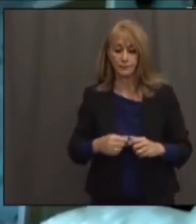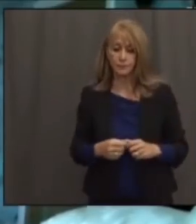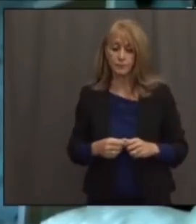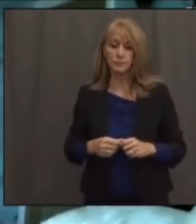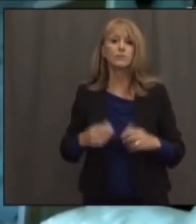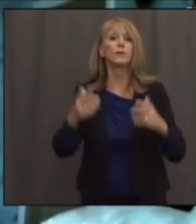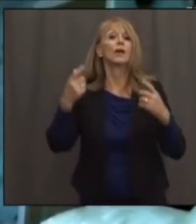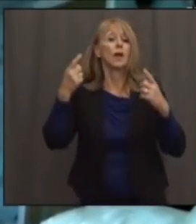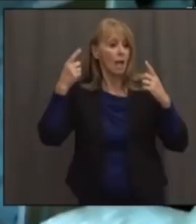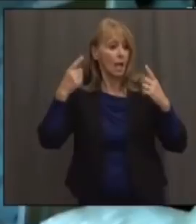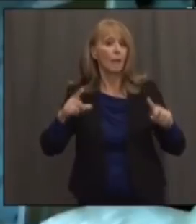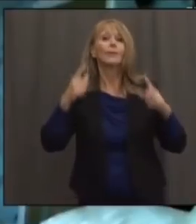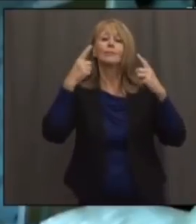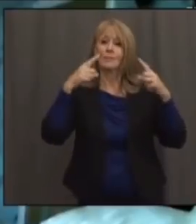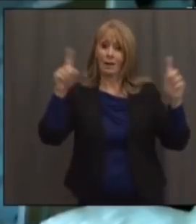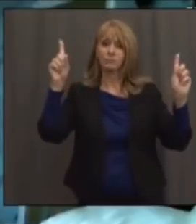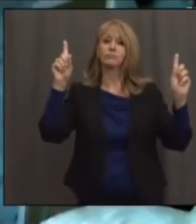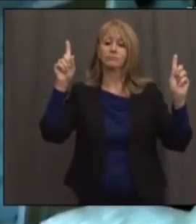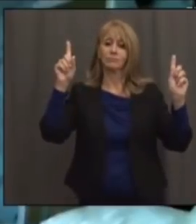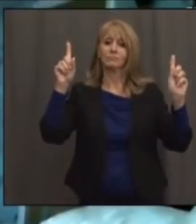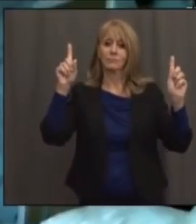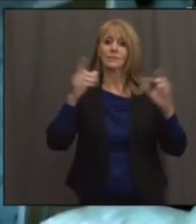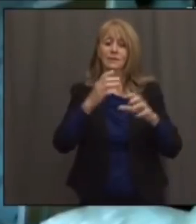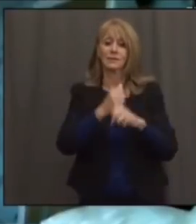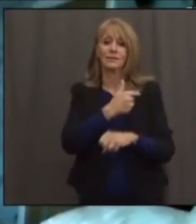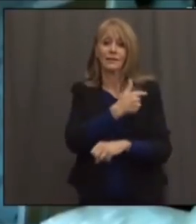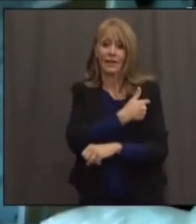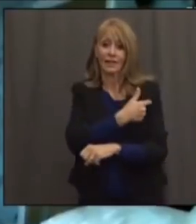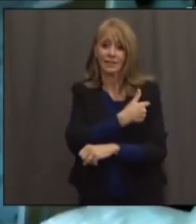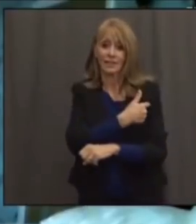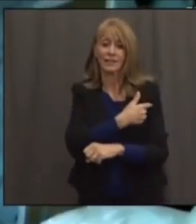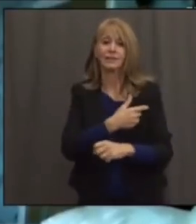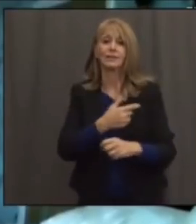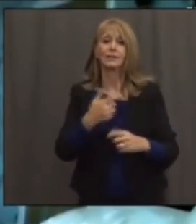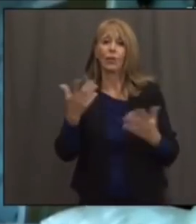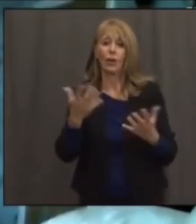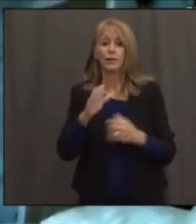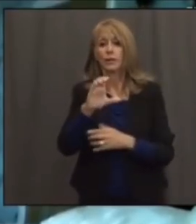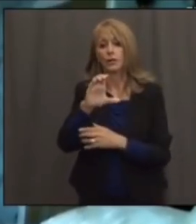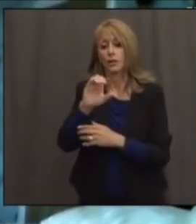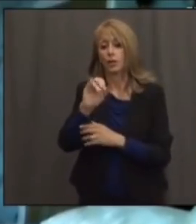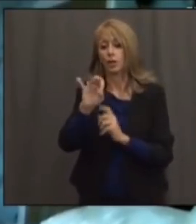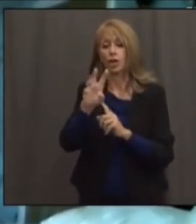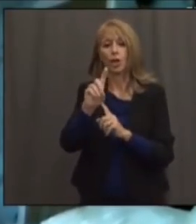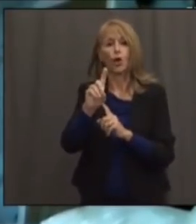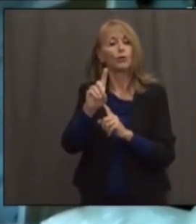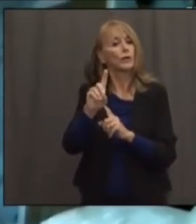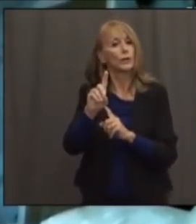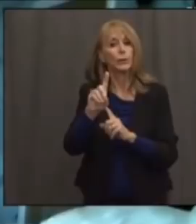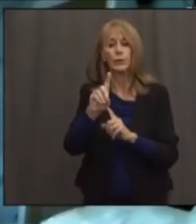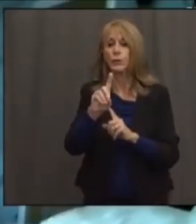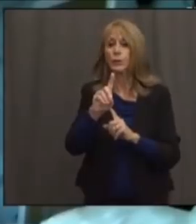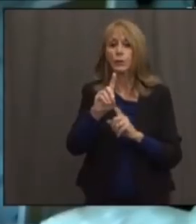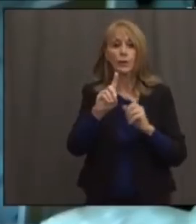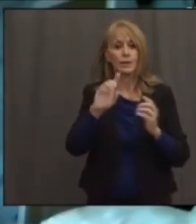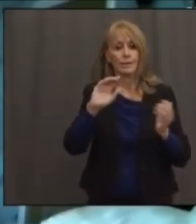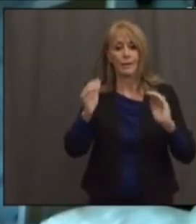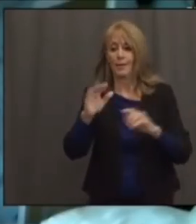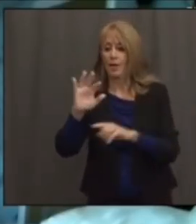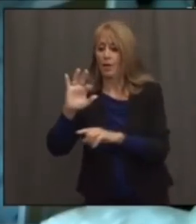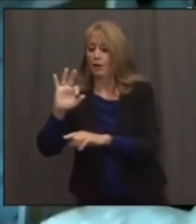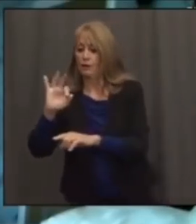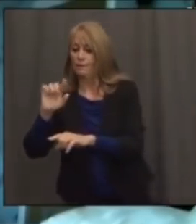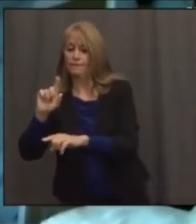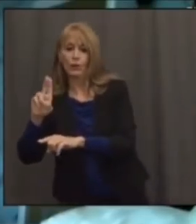get that, there are a couple things that that are ringers with COVID. COVID's a very different beast from influenza.